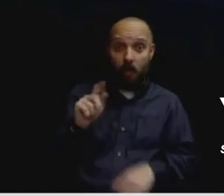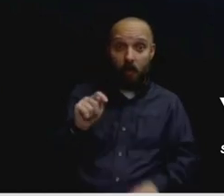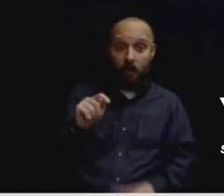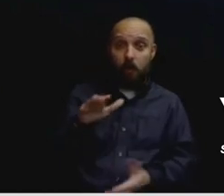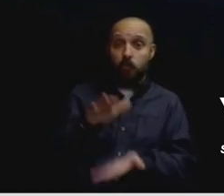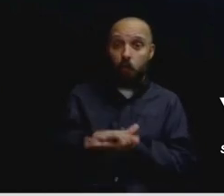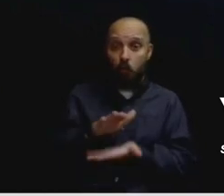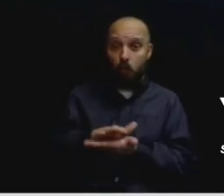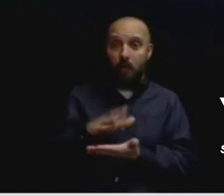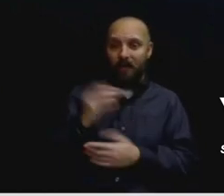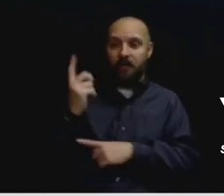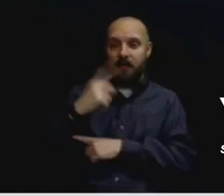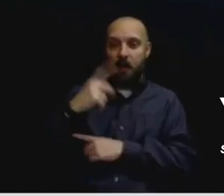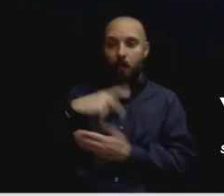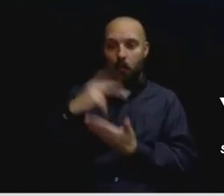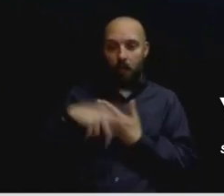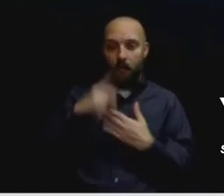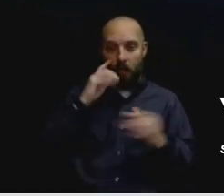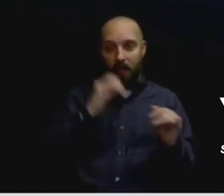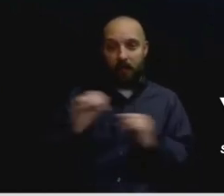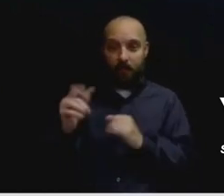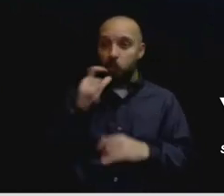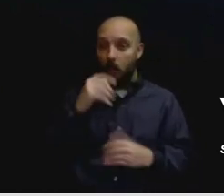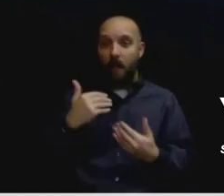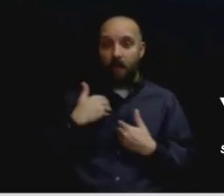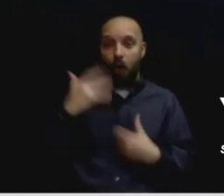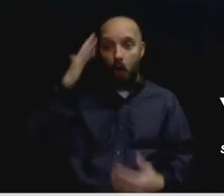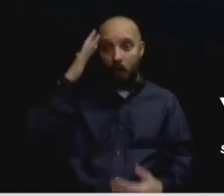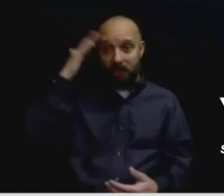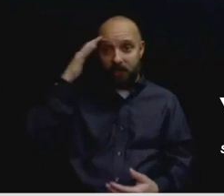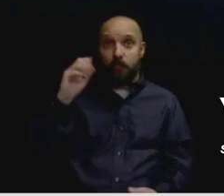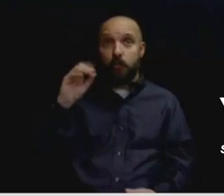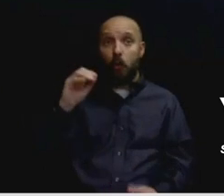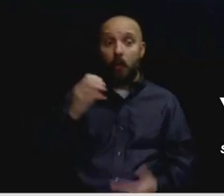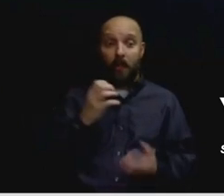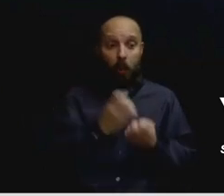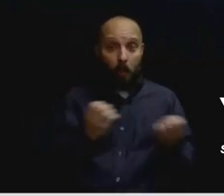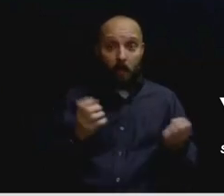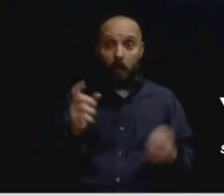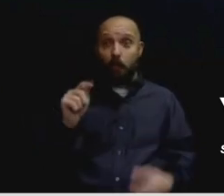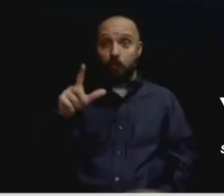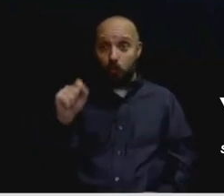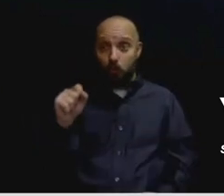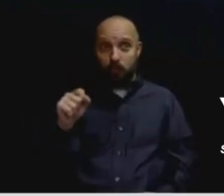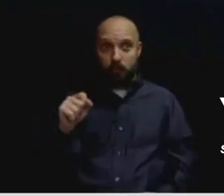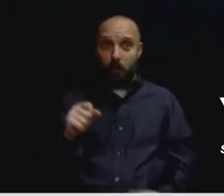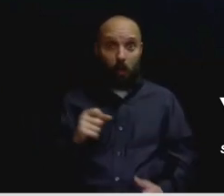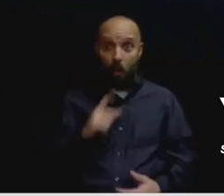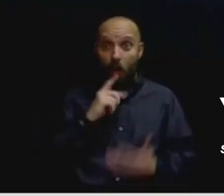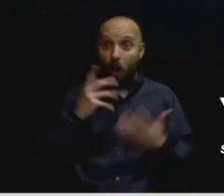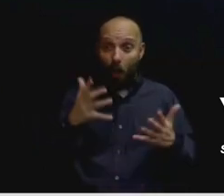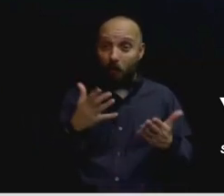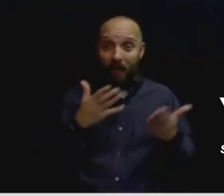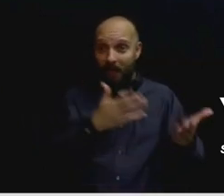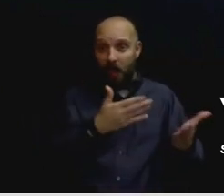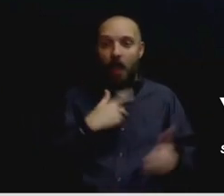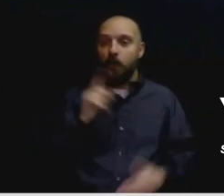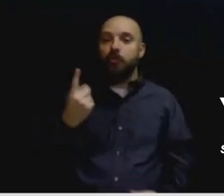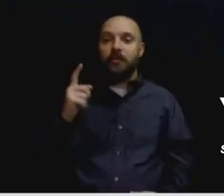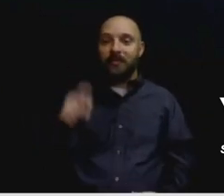day program for individuals with autism. So the equipment and tools are even there. I just had to